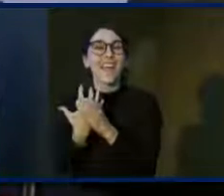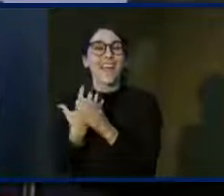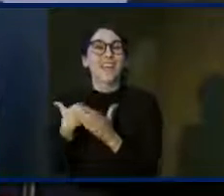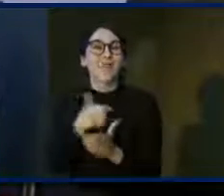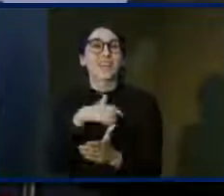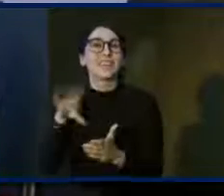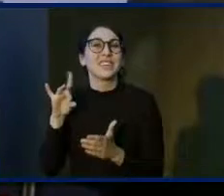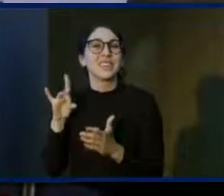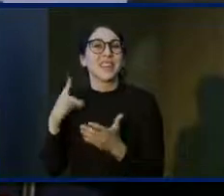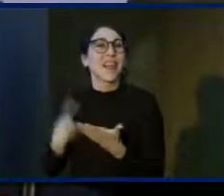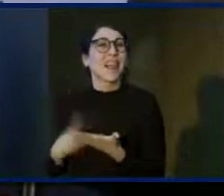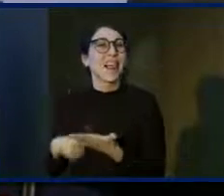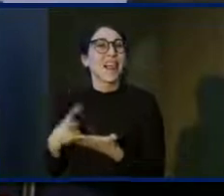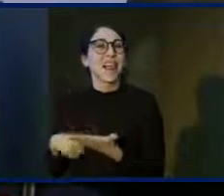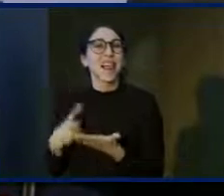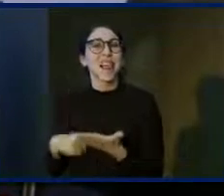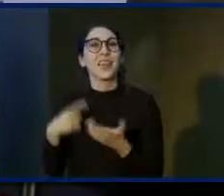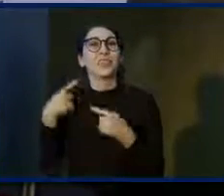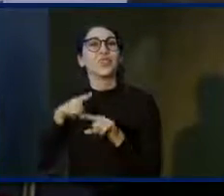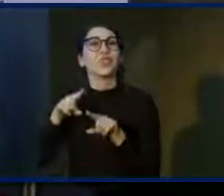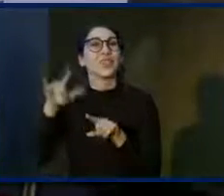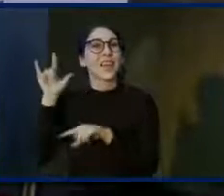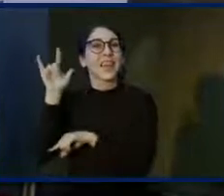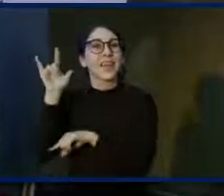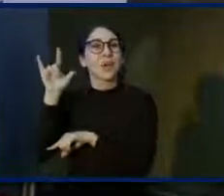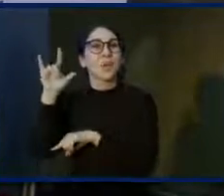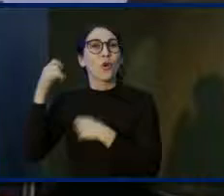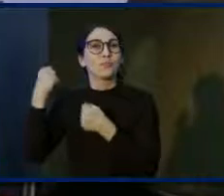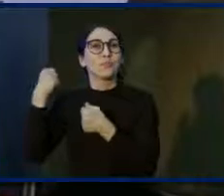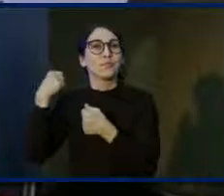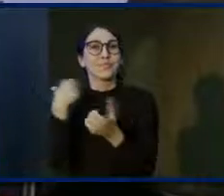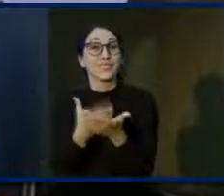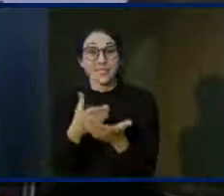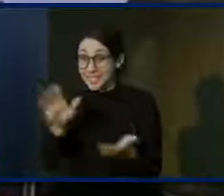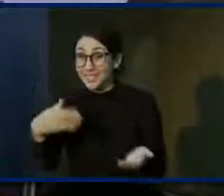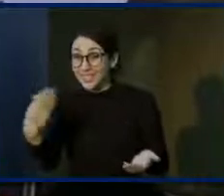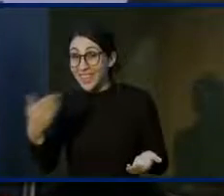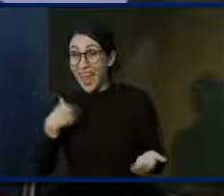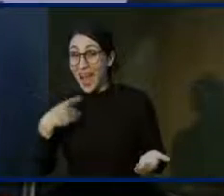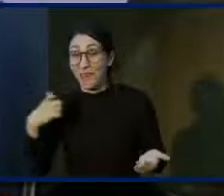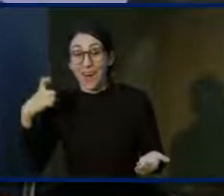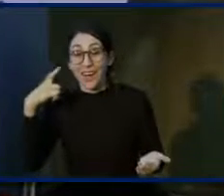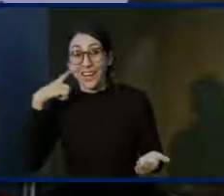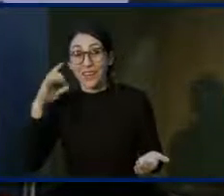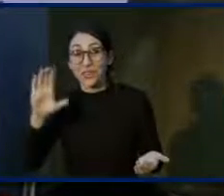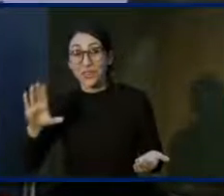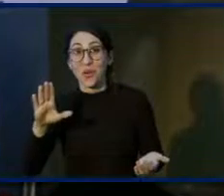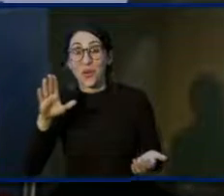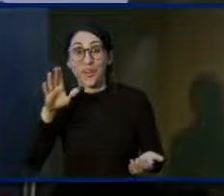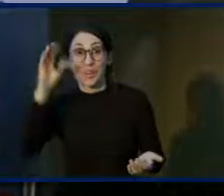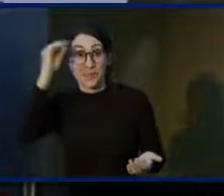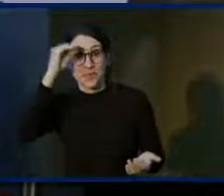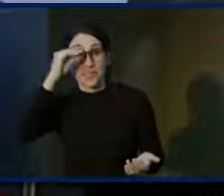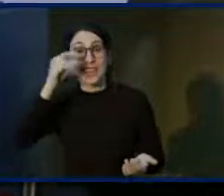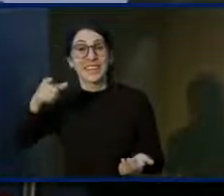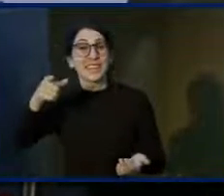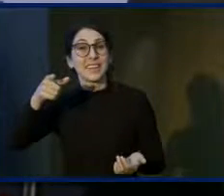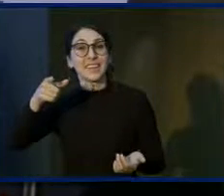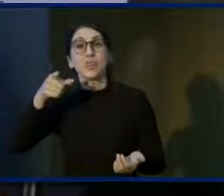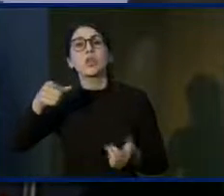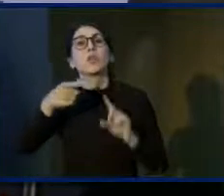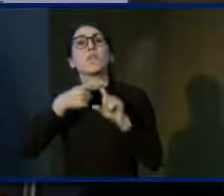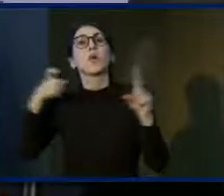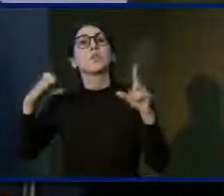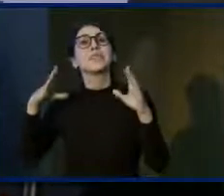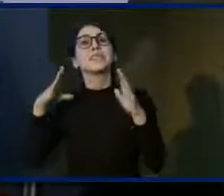coming in from the airport. So get the mic. Go ahead. Give him the mic. I want to give you that chance. You were Cities United as